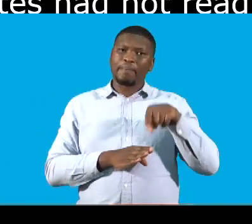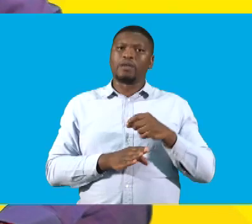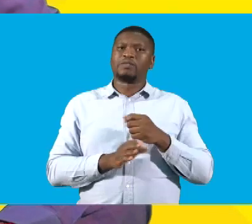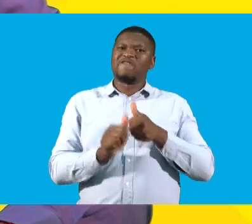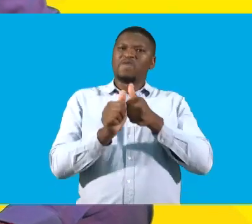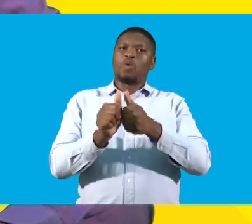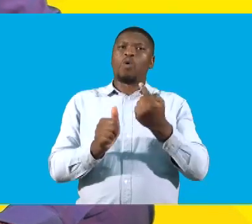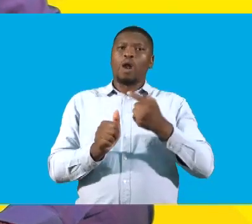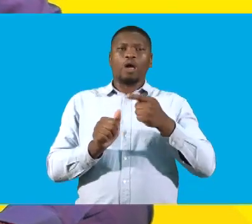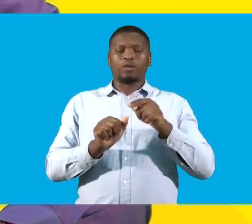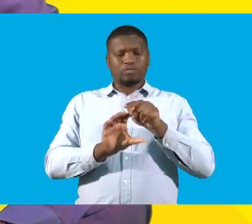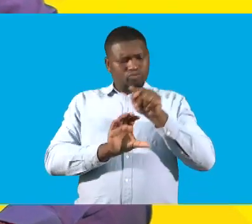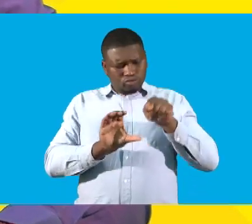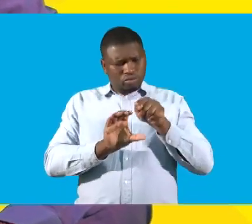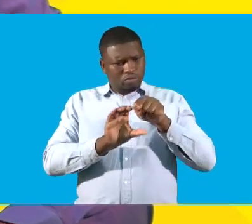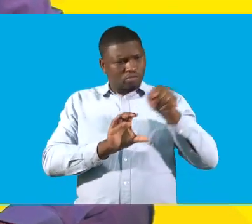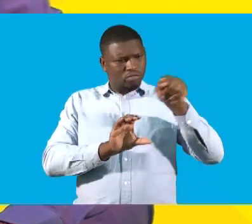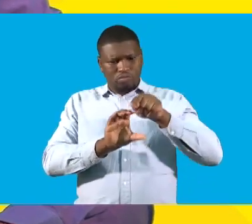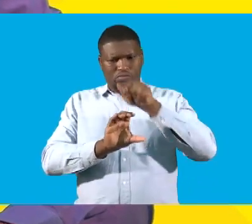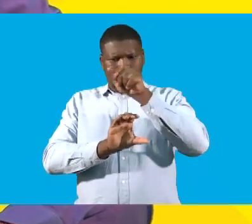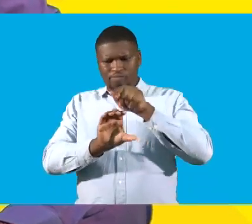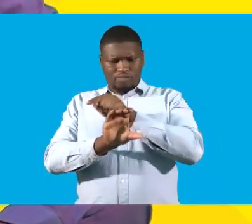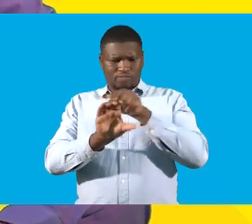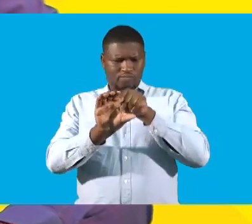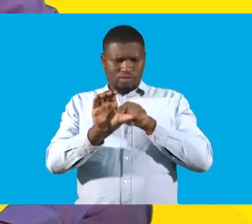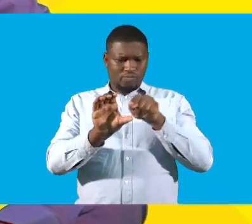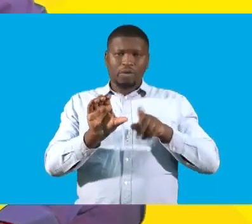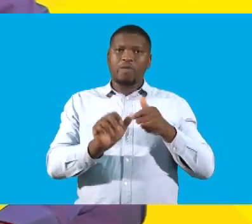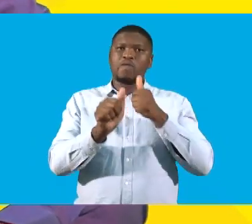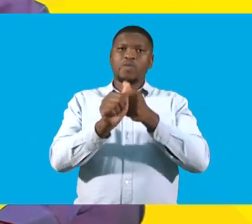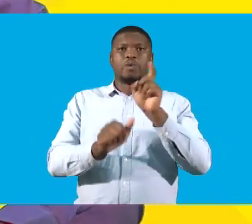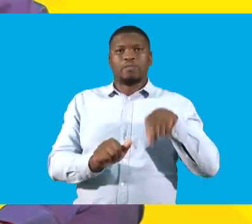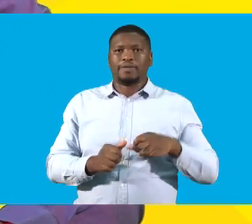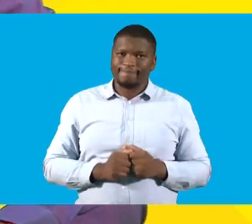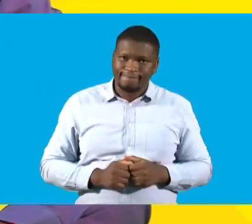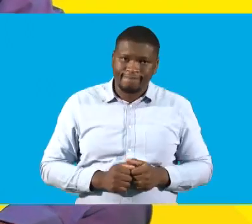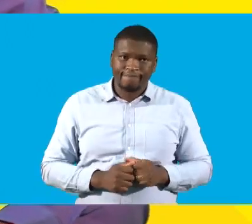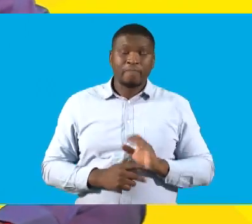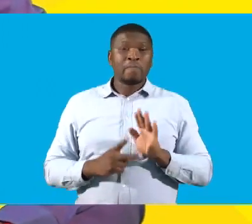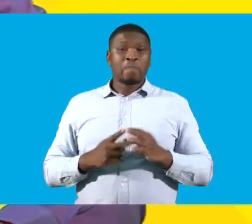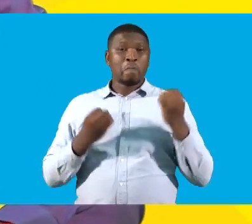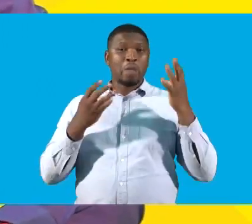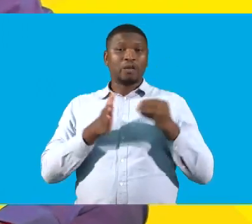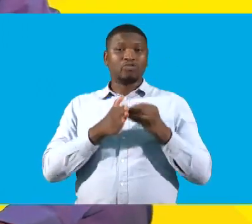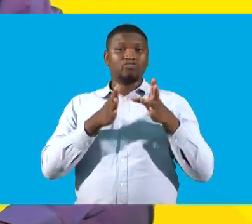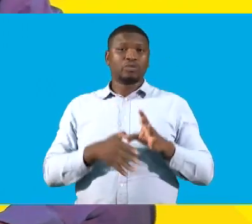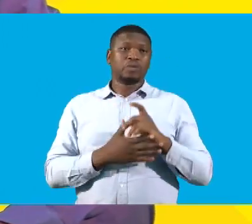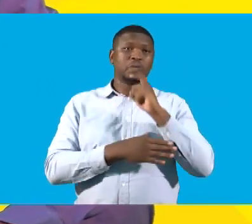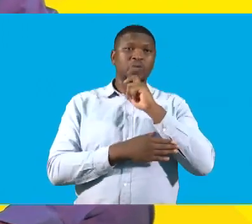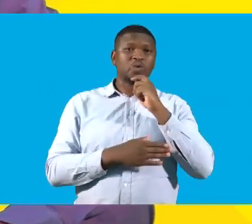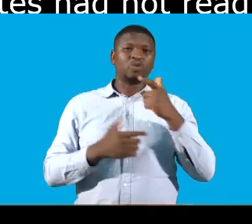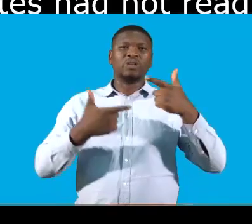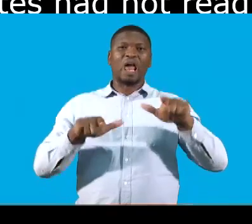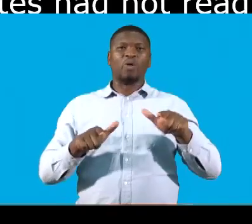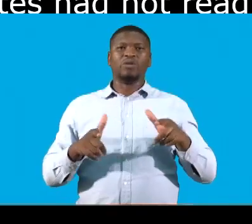make use of a spider diagram or some type of diagram as opposed to just writing a draft and rewriting it. Many